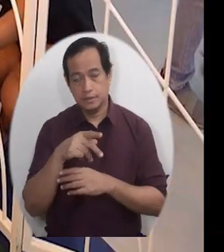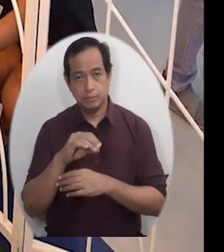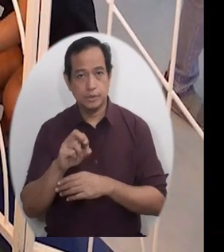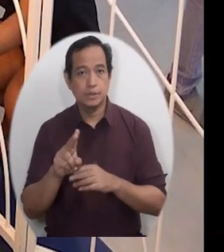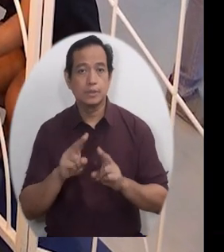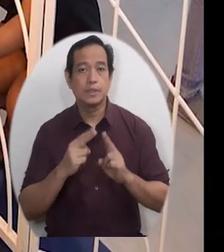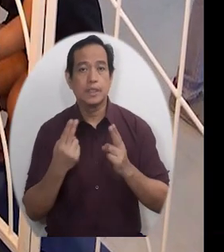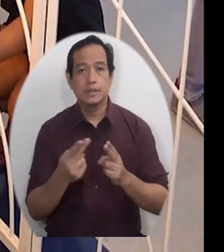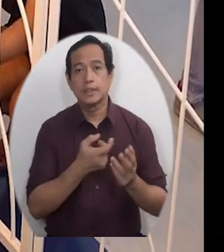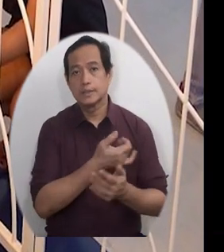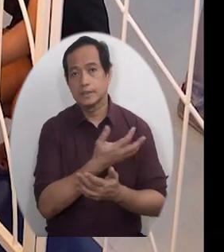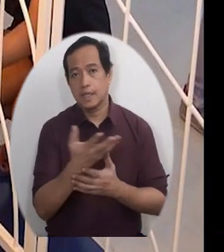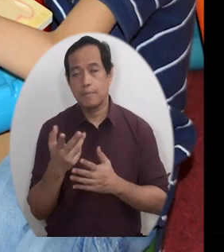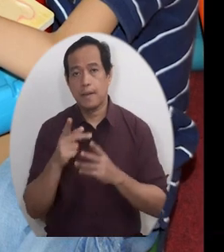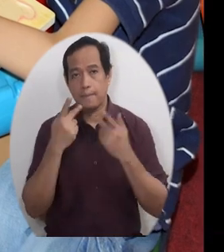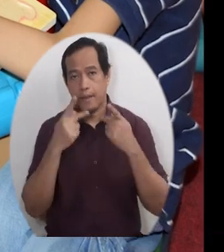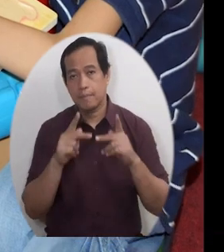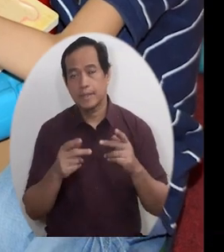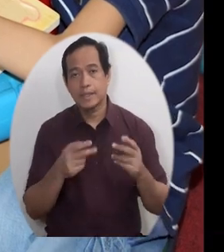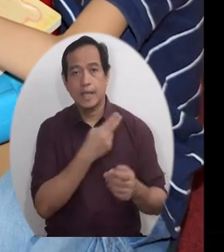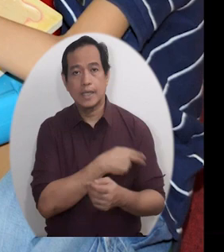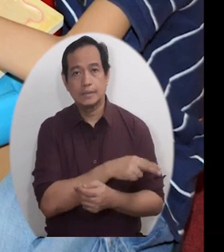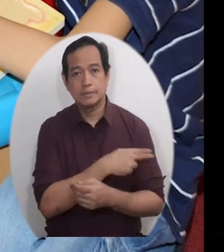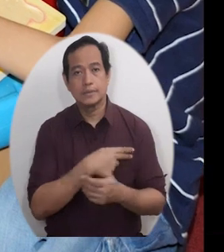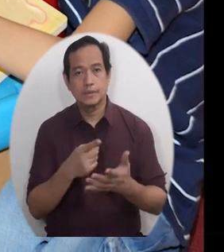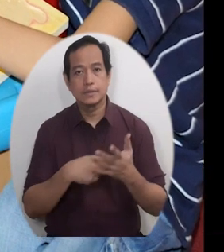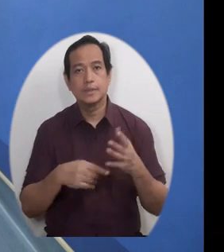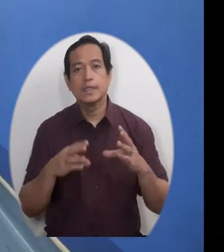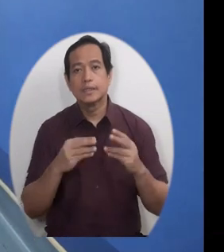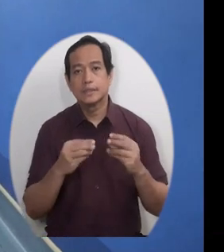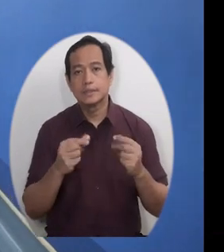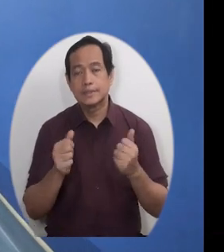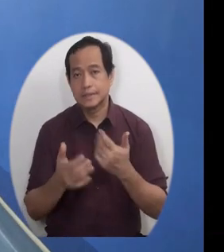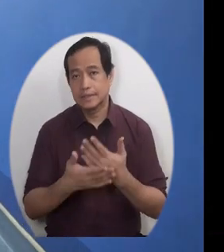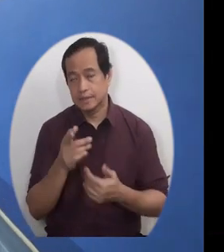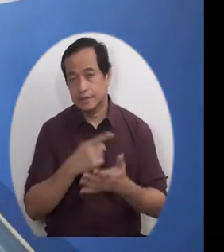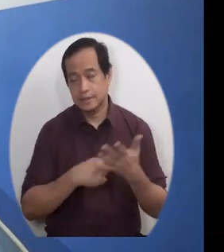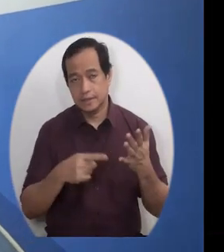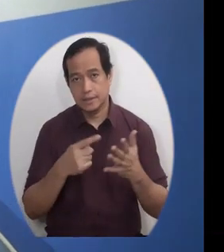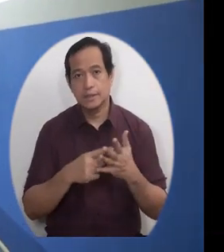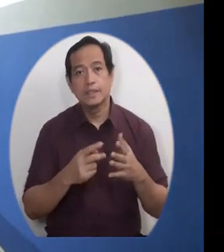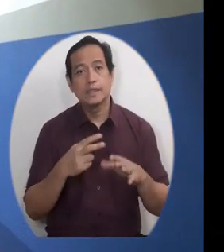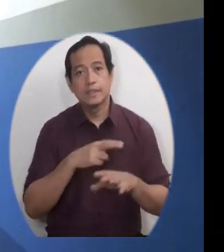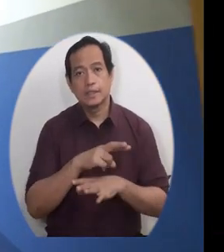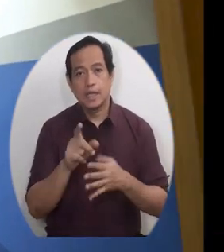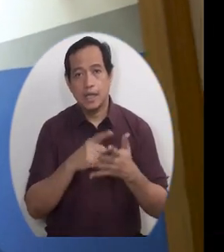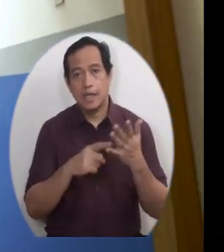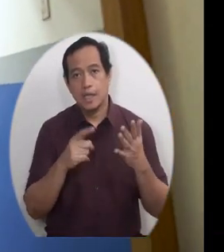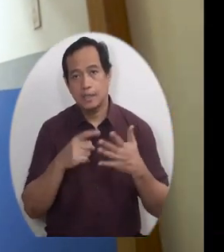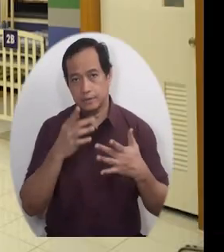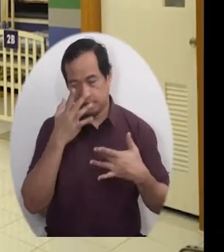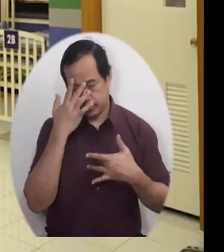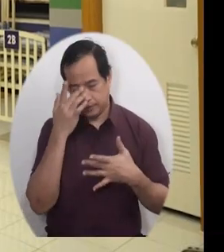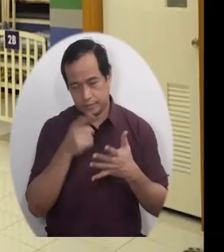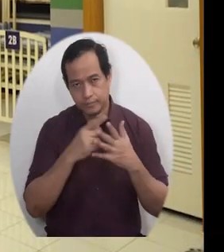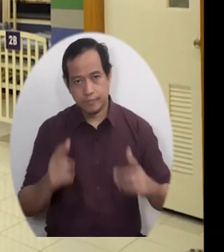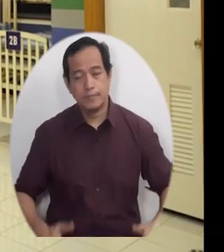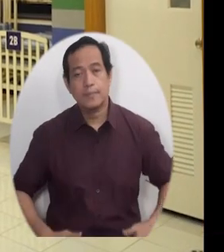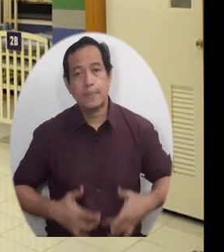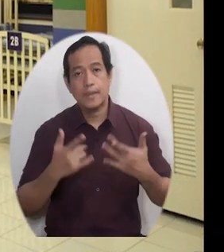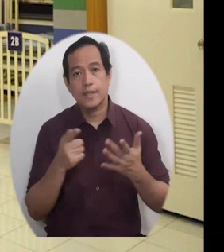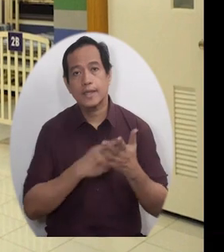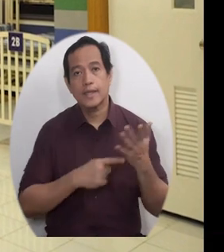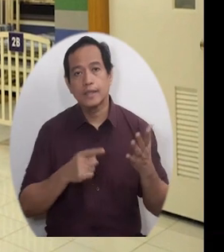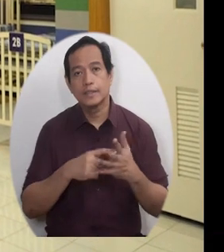refurbishing these areas into child-friendly zones. SM Foundation also maintains hospice units in